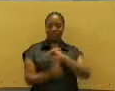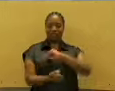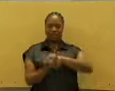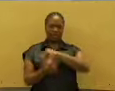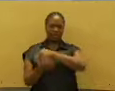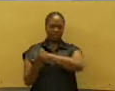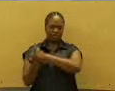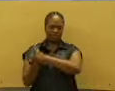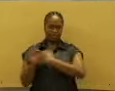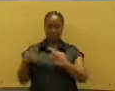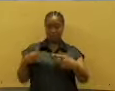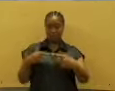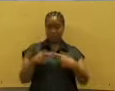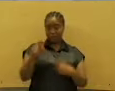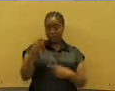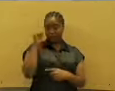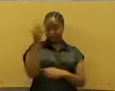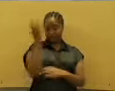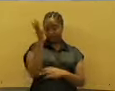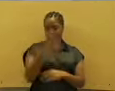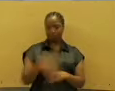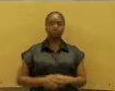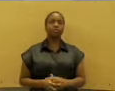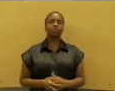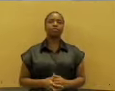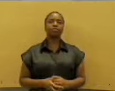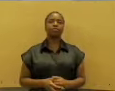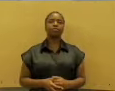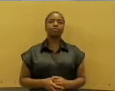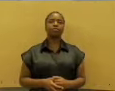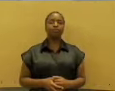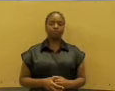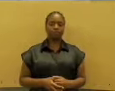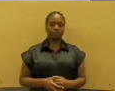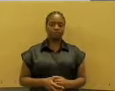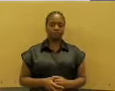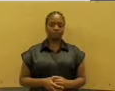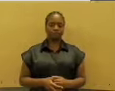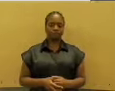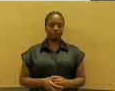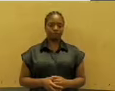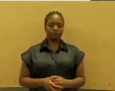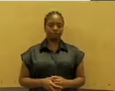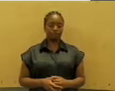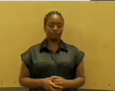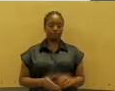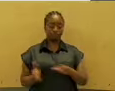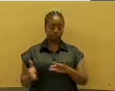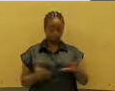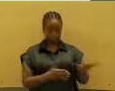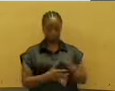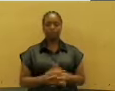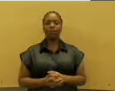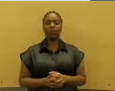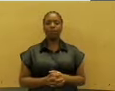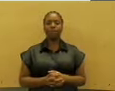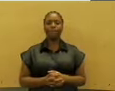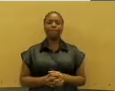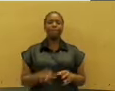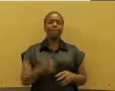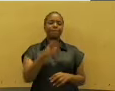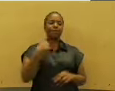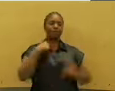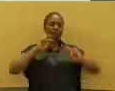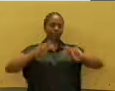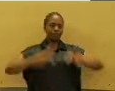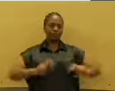instances that we've spoken about. Right. reproductive health justice. So a recent study conducted